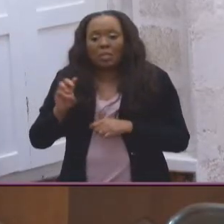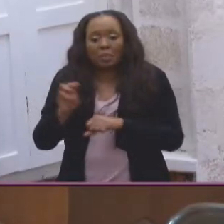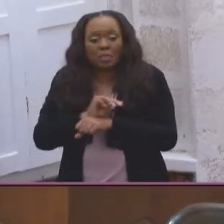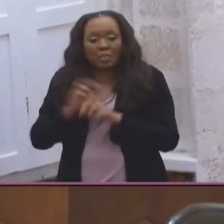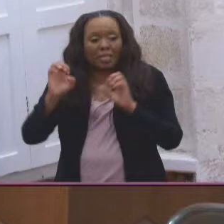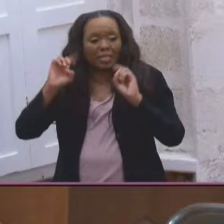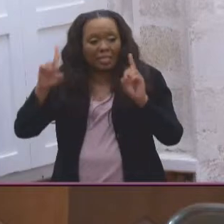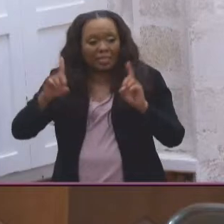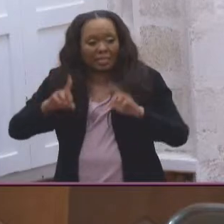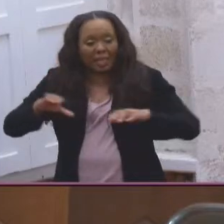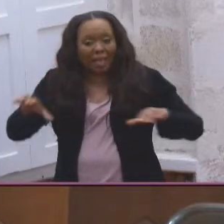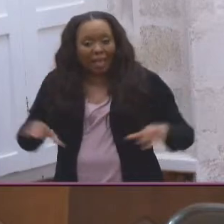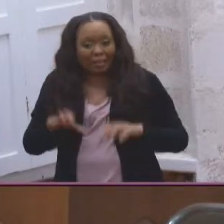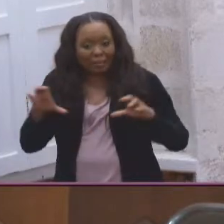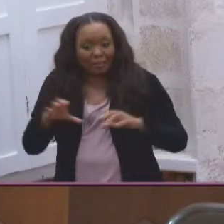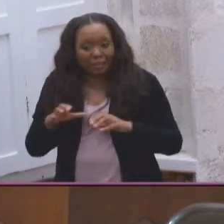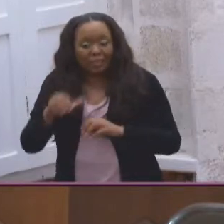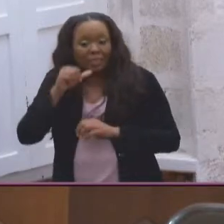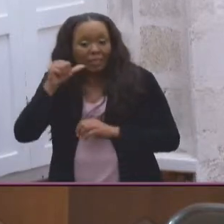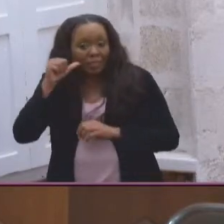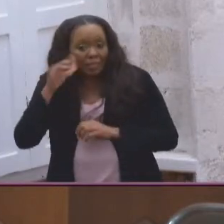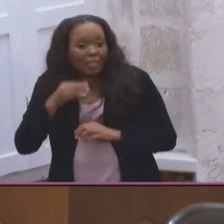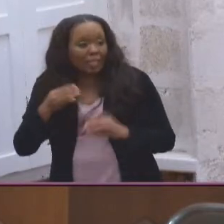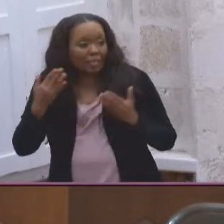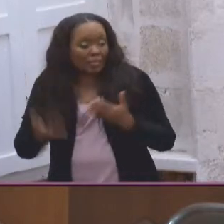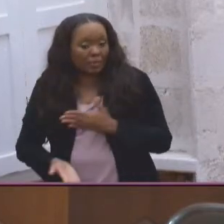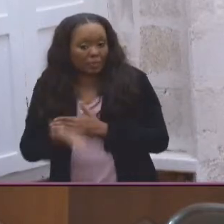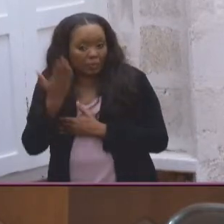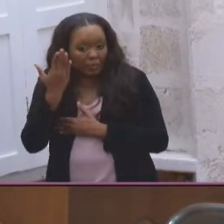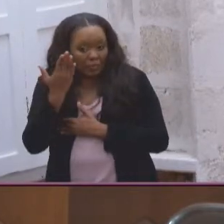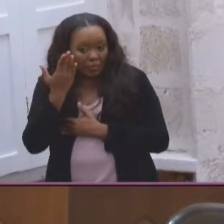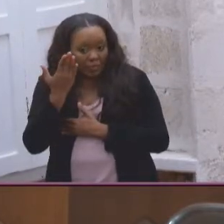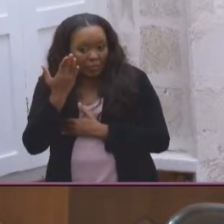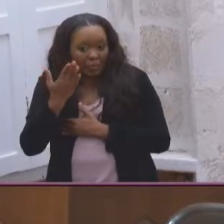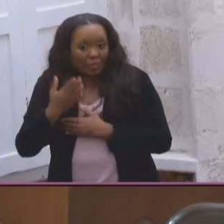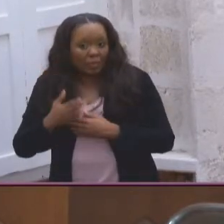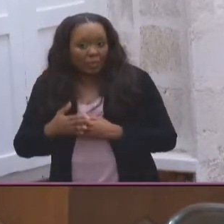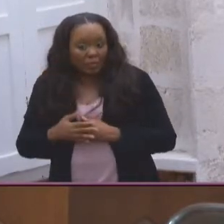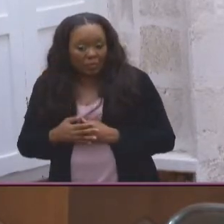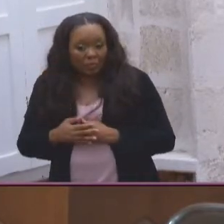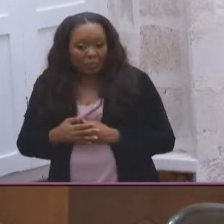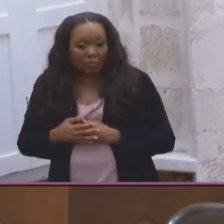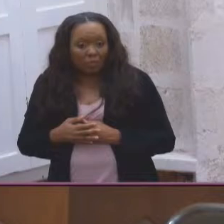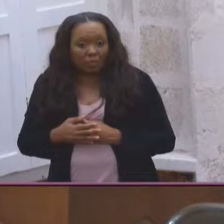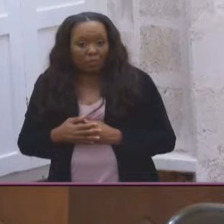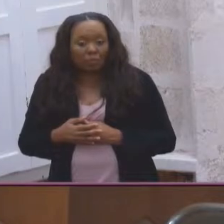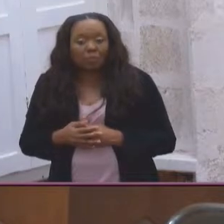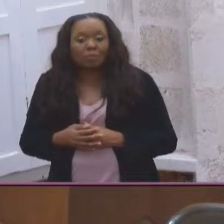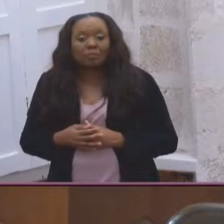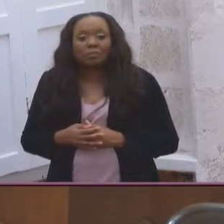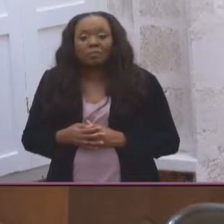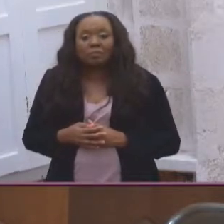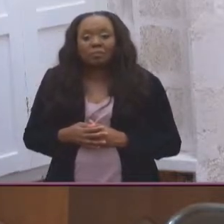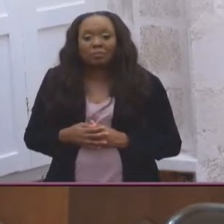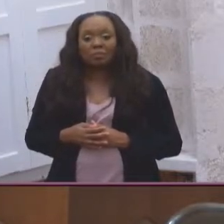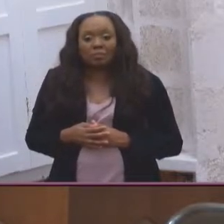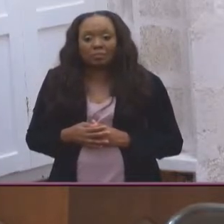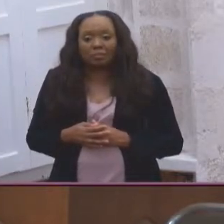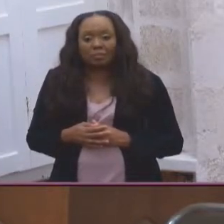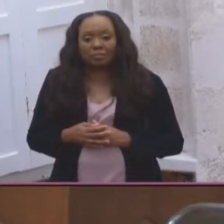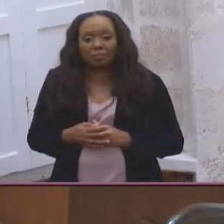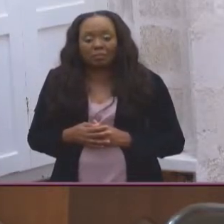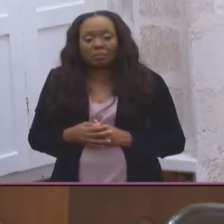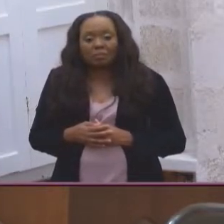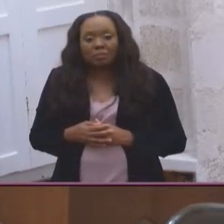And it said quite clearly that in a mode of transformation, that the ministry has to be